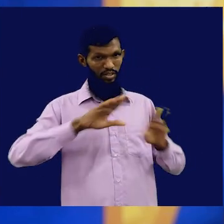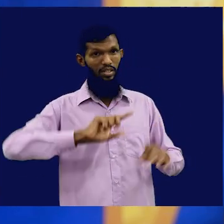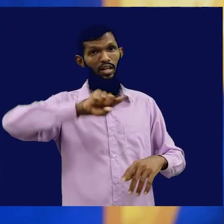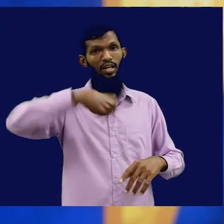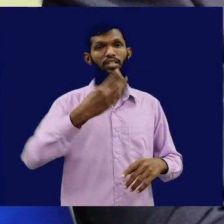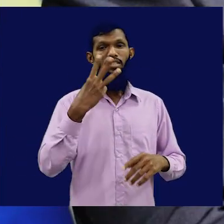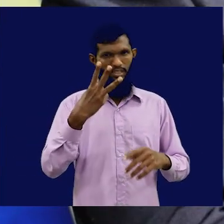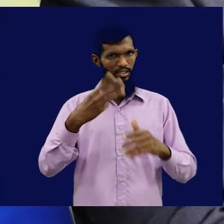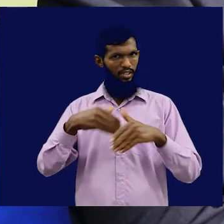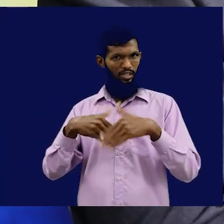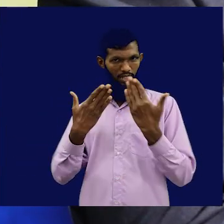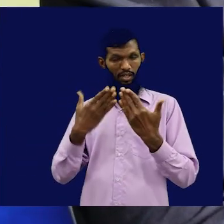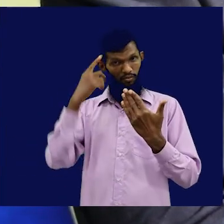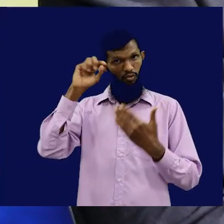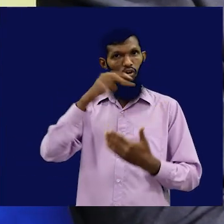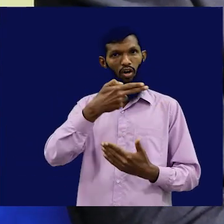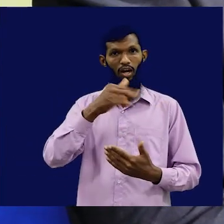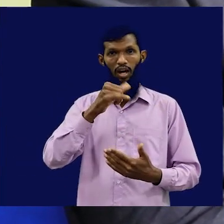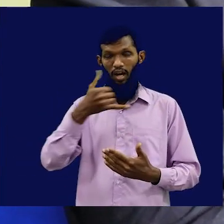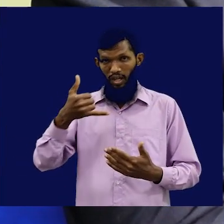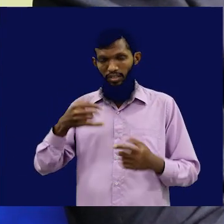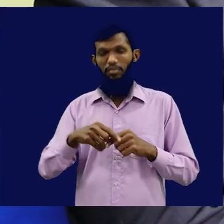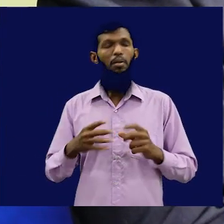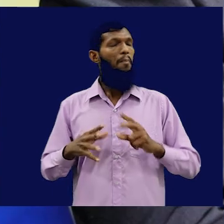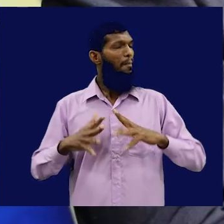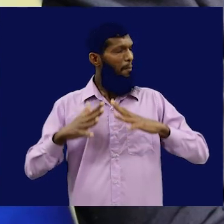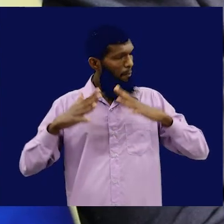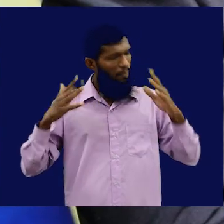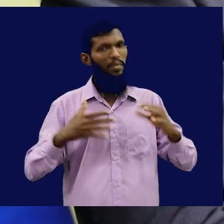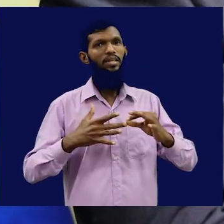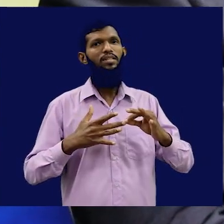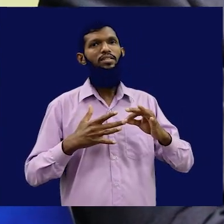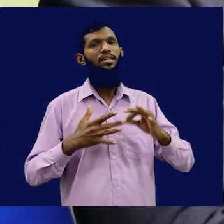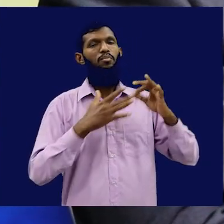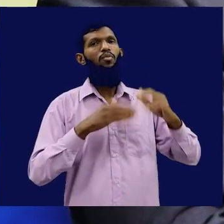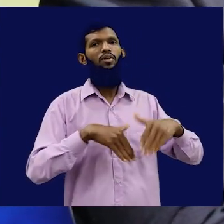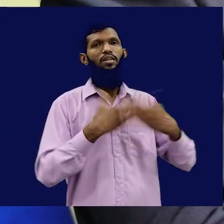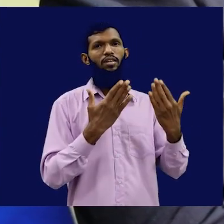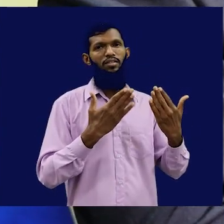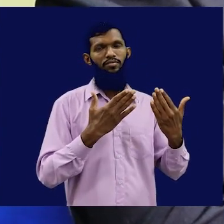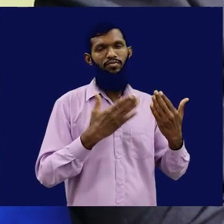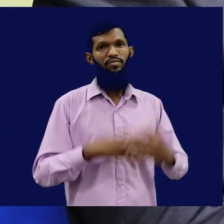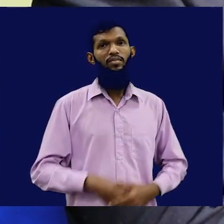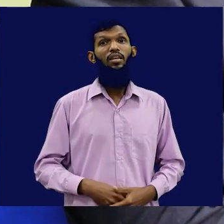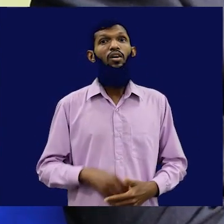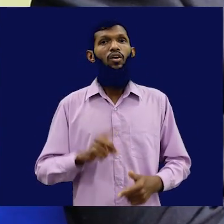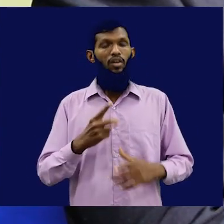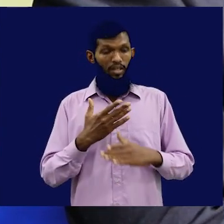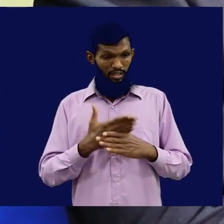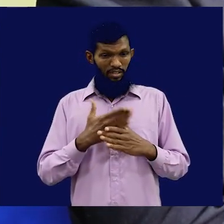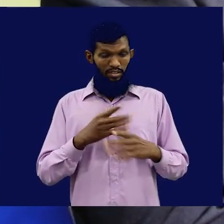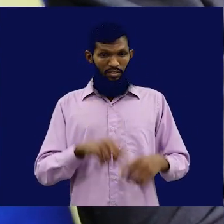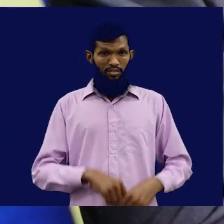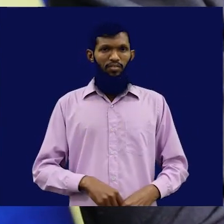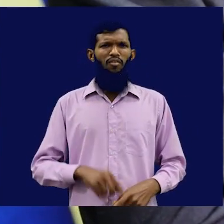is completed. Third day of Hajj, which is the biggest day of Hajj, is in Arabic, it is said, Yawm al-Hajj al-Akbar,